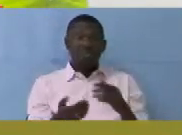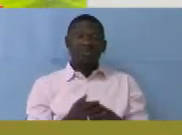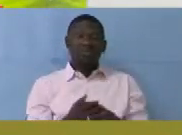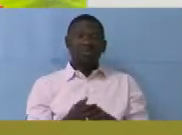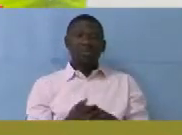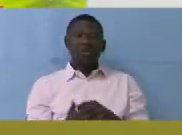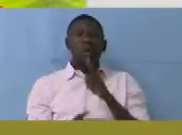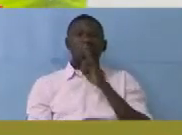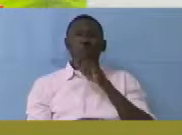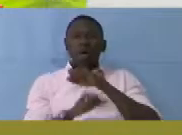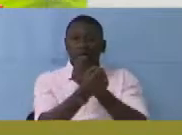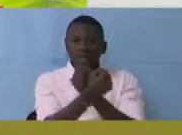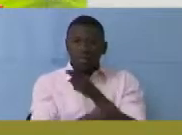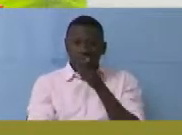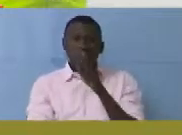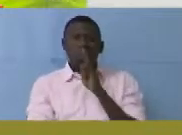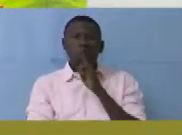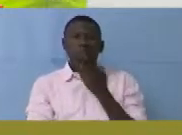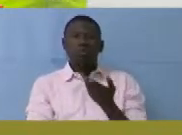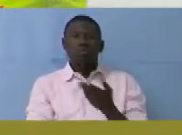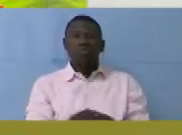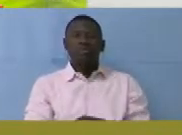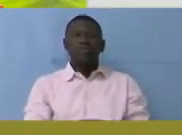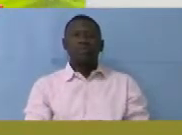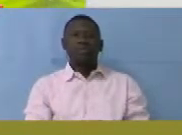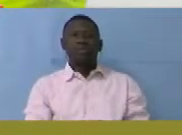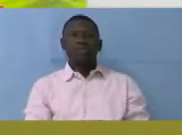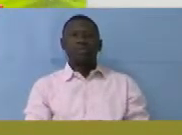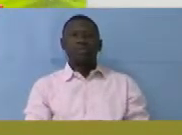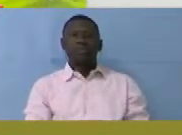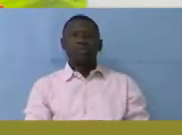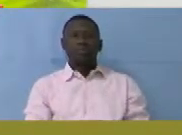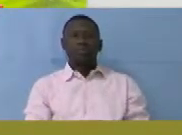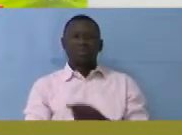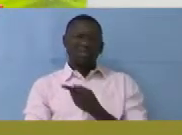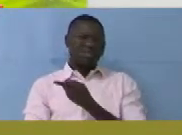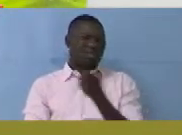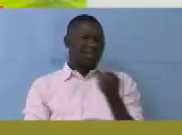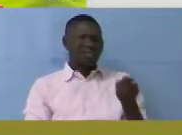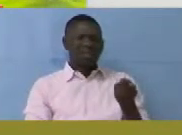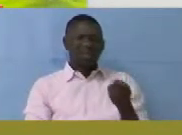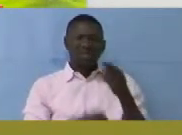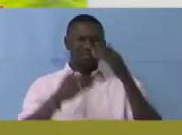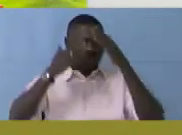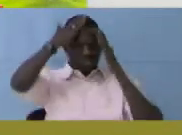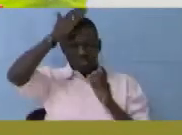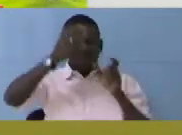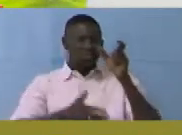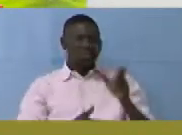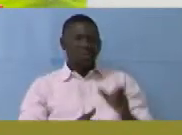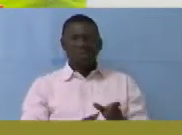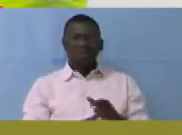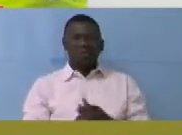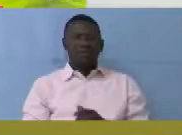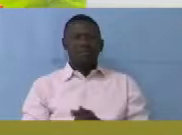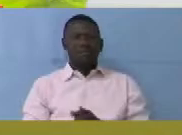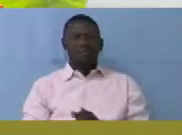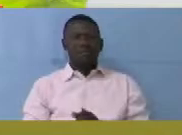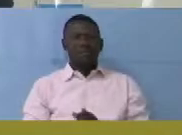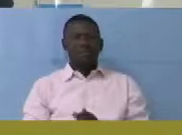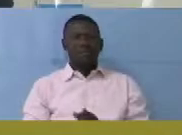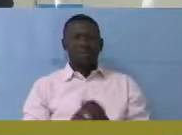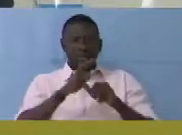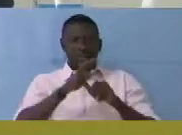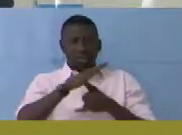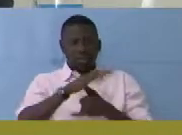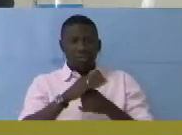yamuta. Well, these are soldiers. Ilmu soldier oleti. Junior soldiers.